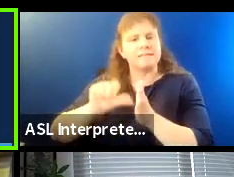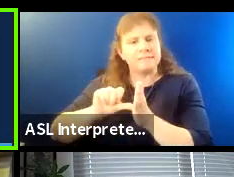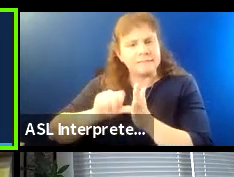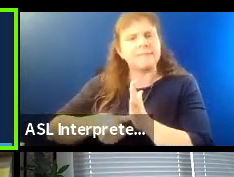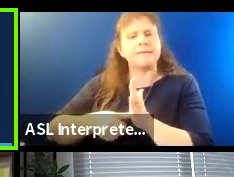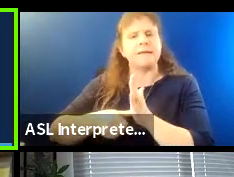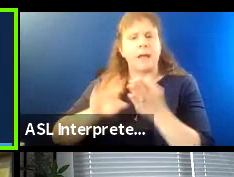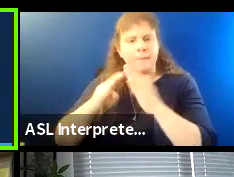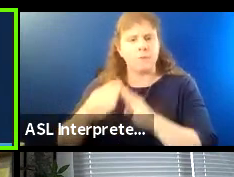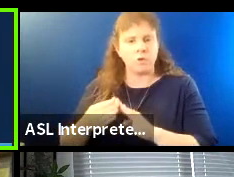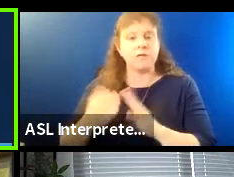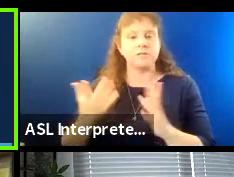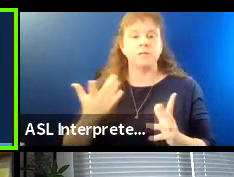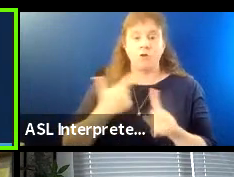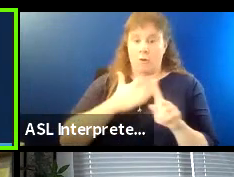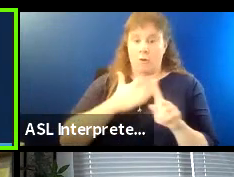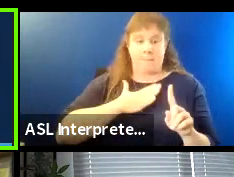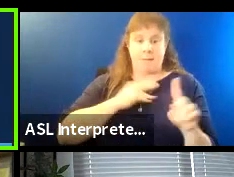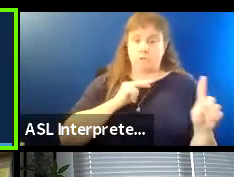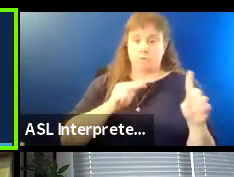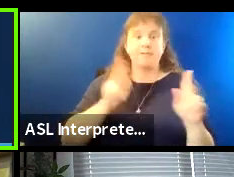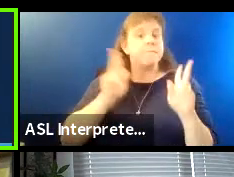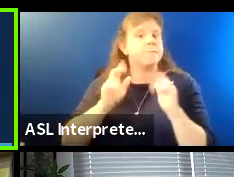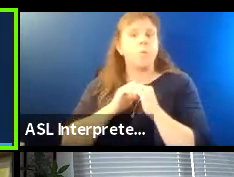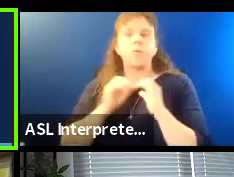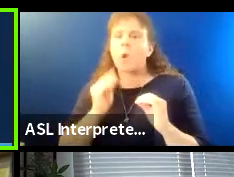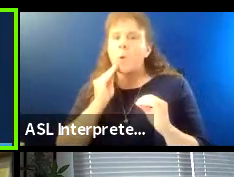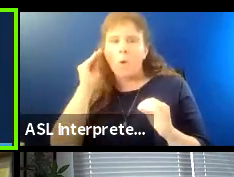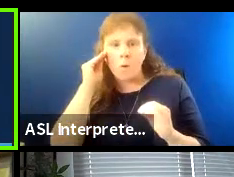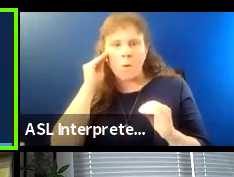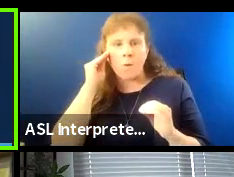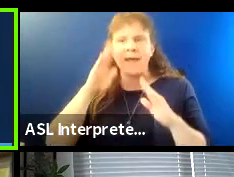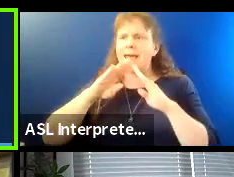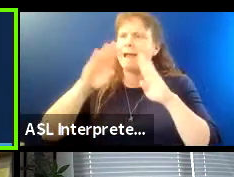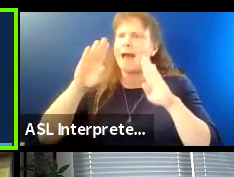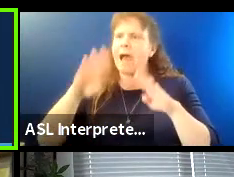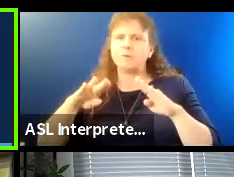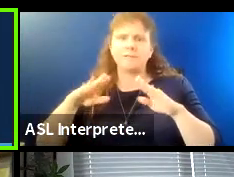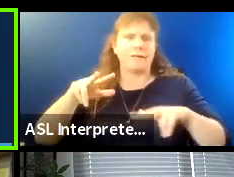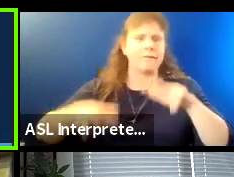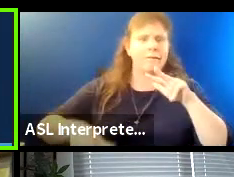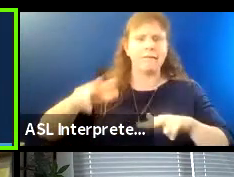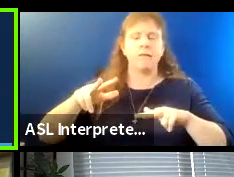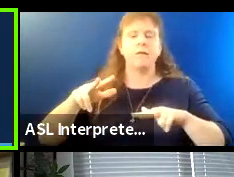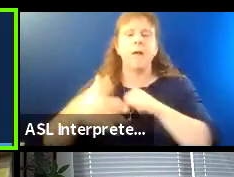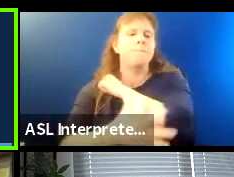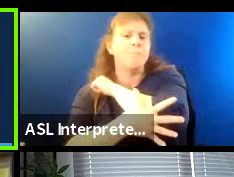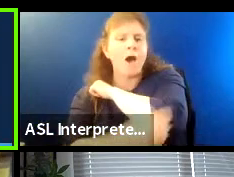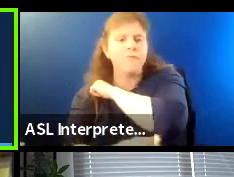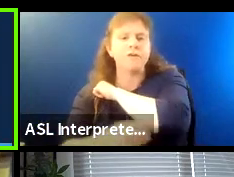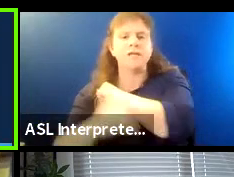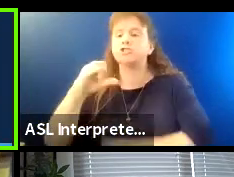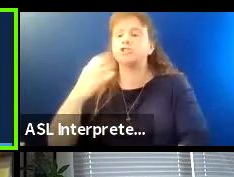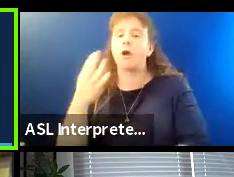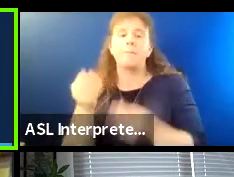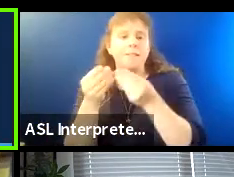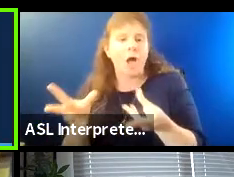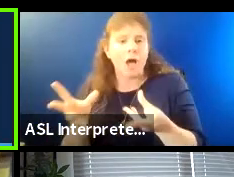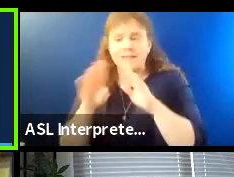my perspective, people experiencing homelessness or housing instability, like poverty, job loss, housing and food